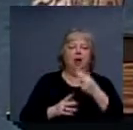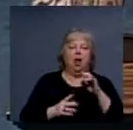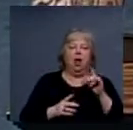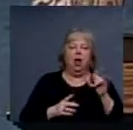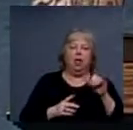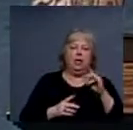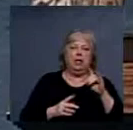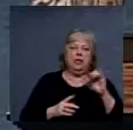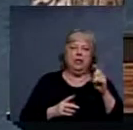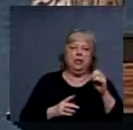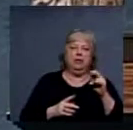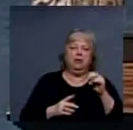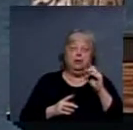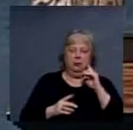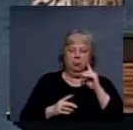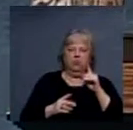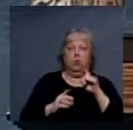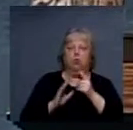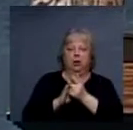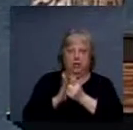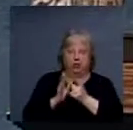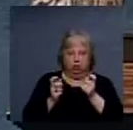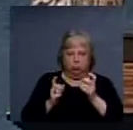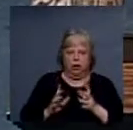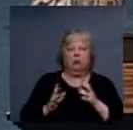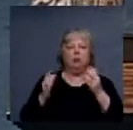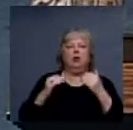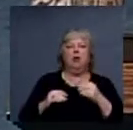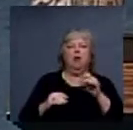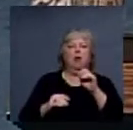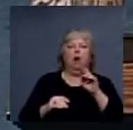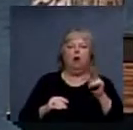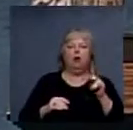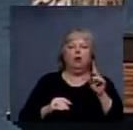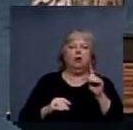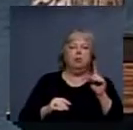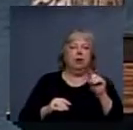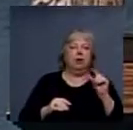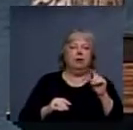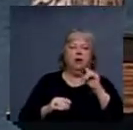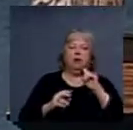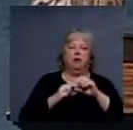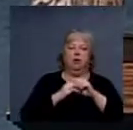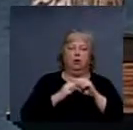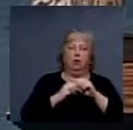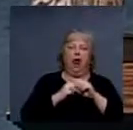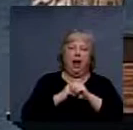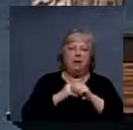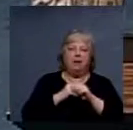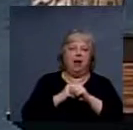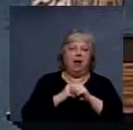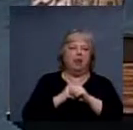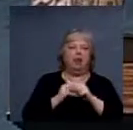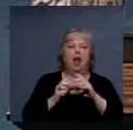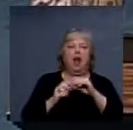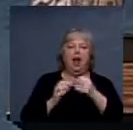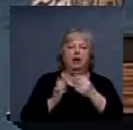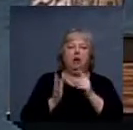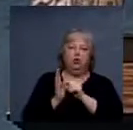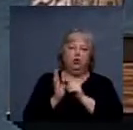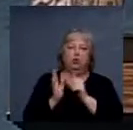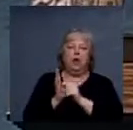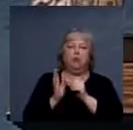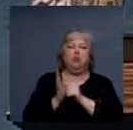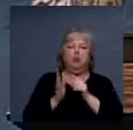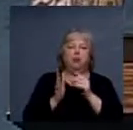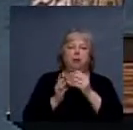Arkansas Democrat Gazette newspaper staff, Ellen Wood Advertising, and Joy Summons, newspaper education materials they have